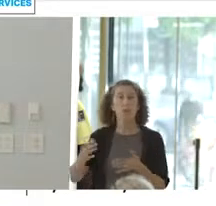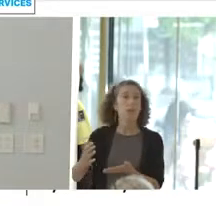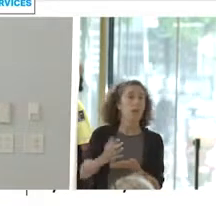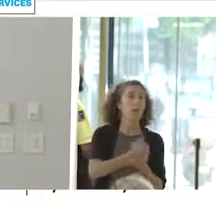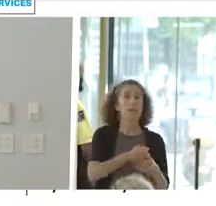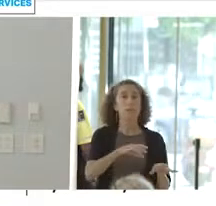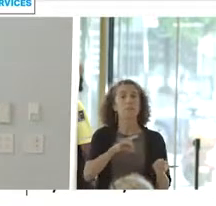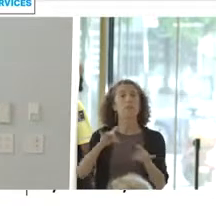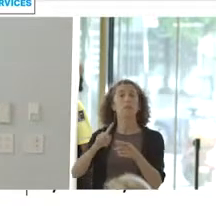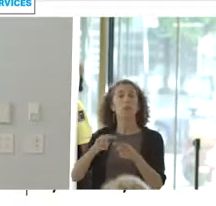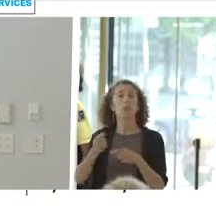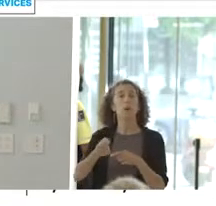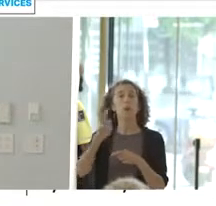especially